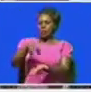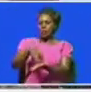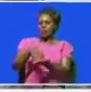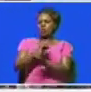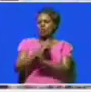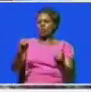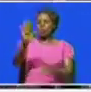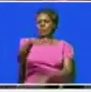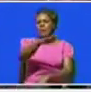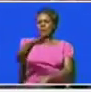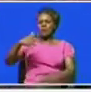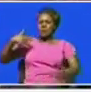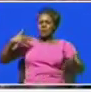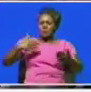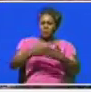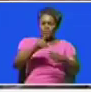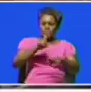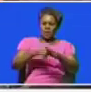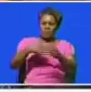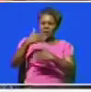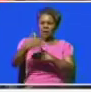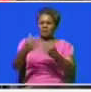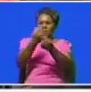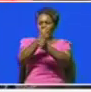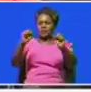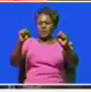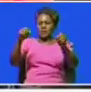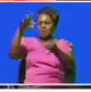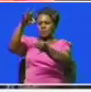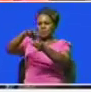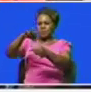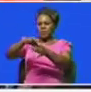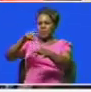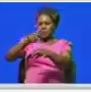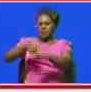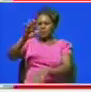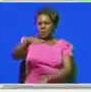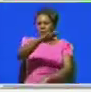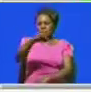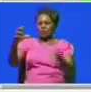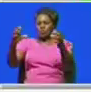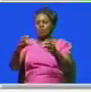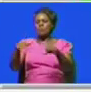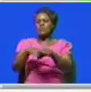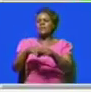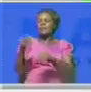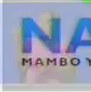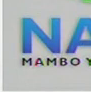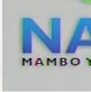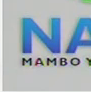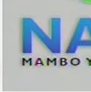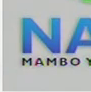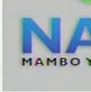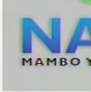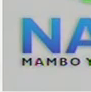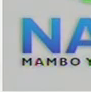in parliament until after the fresh presidential elections during their parliamentary group meeting last week, a list